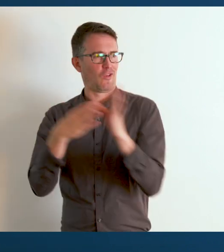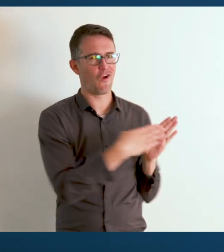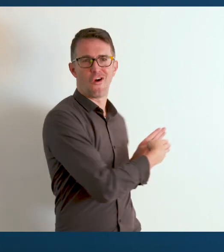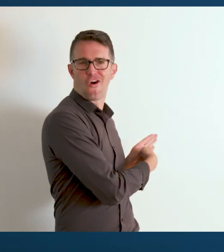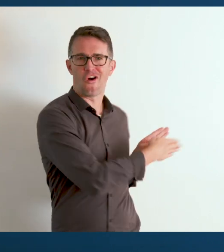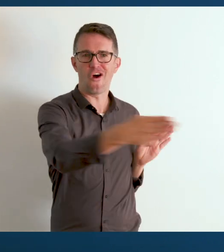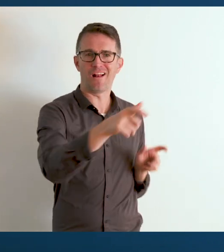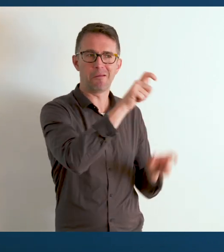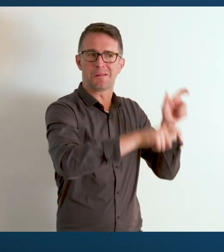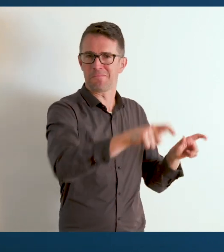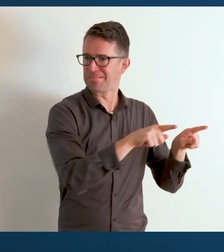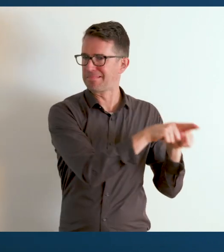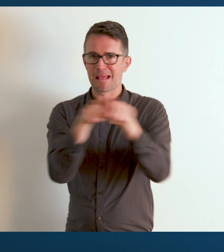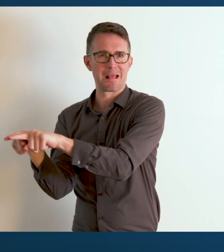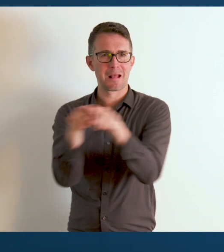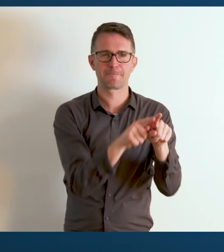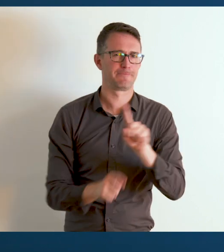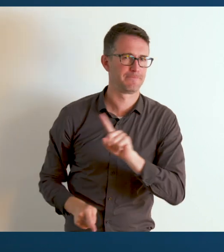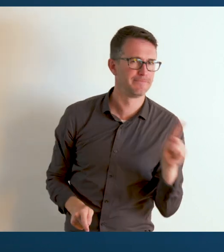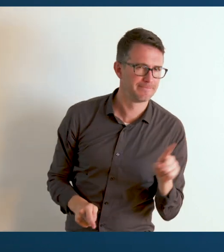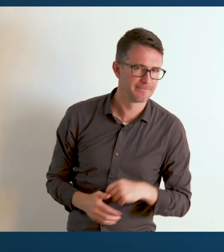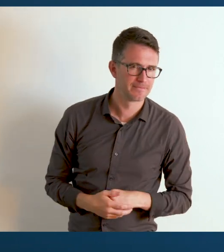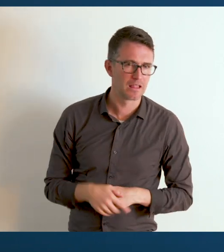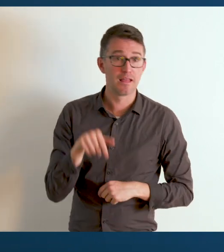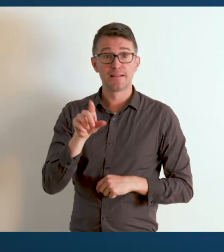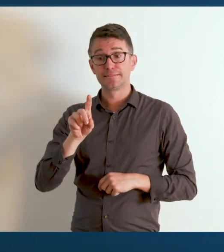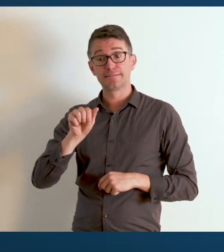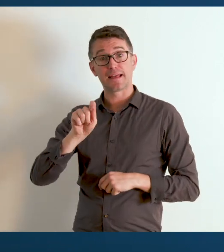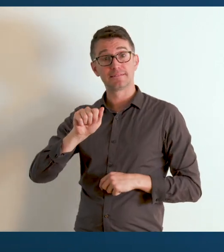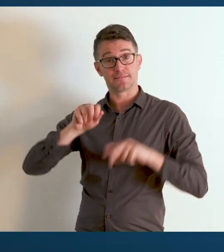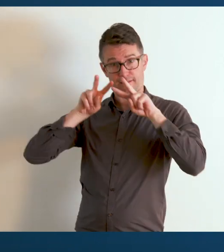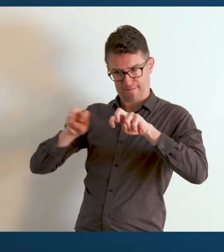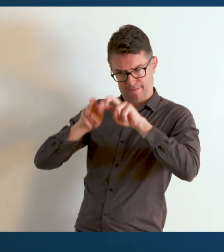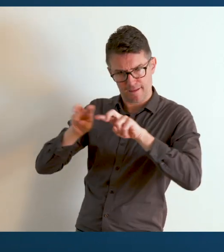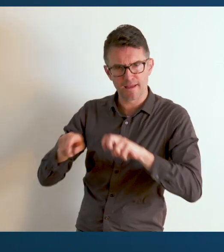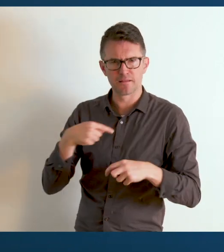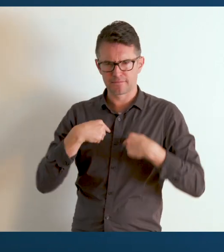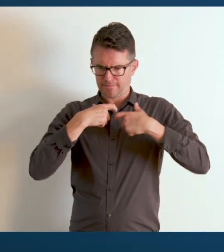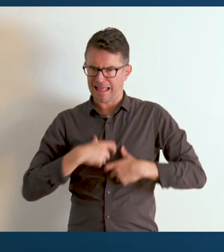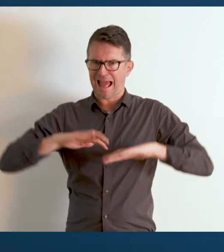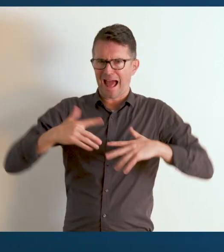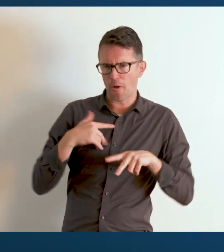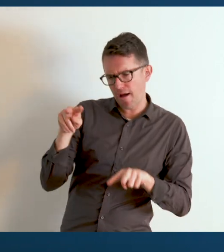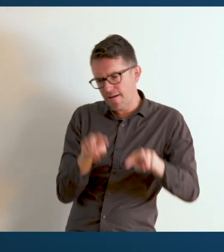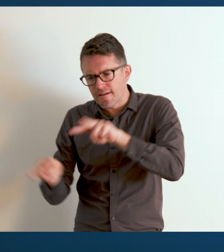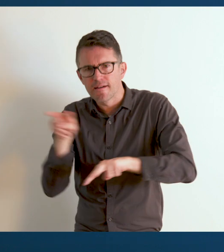generalizable. Data analysis and interpretation requires more time and is not